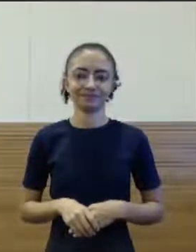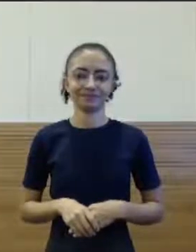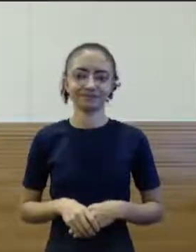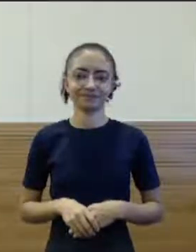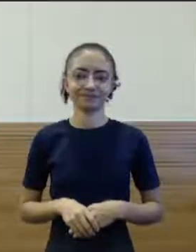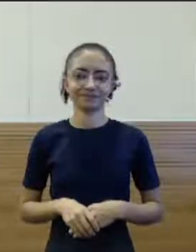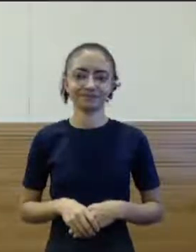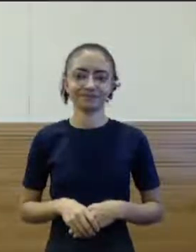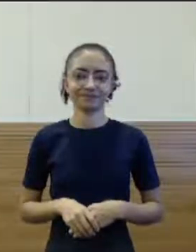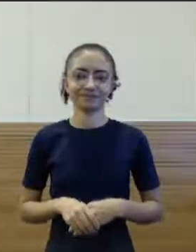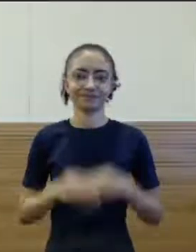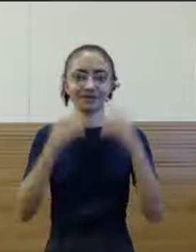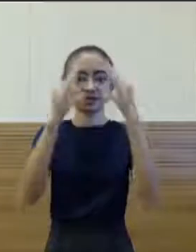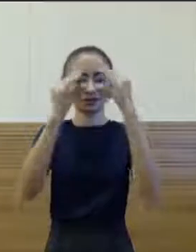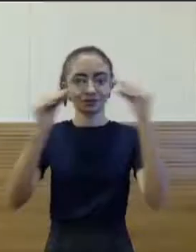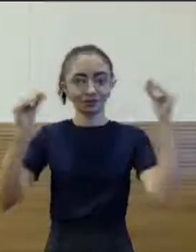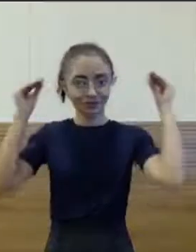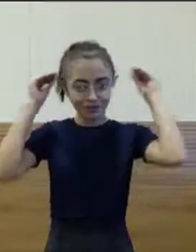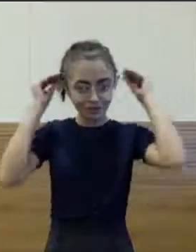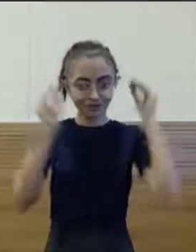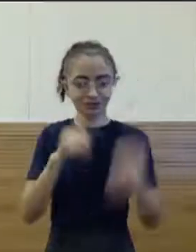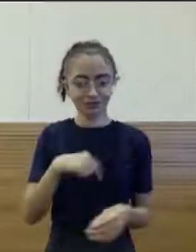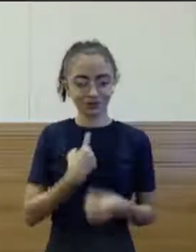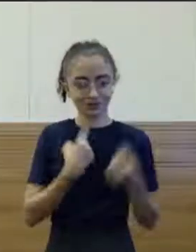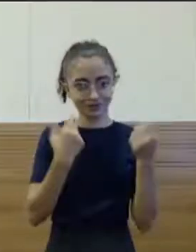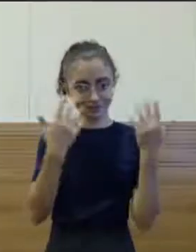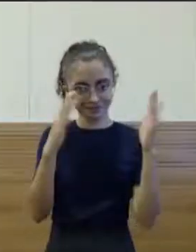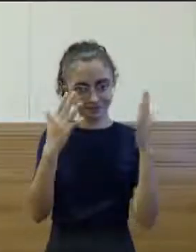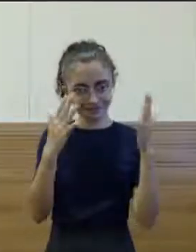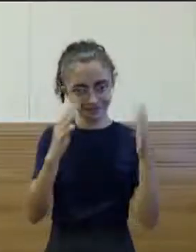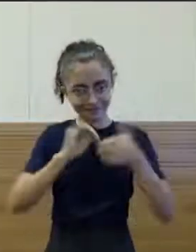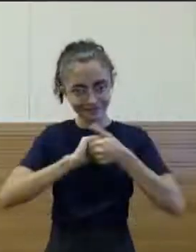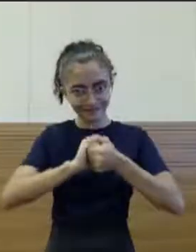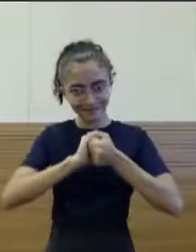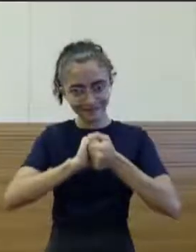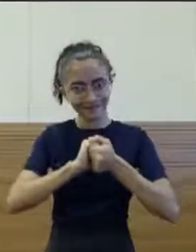No puedo ni siquiera salir, algo sucedió.